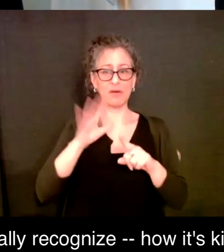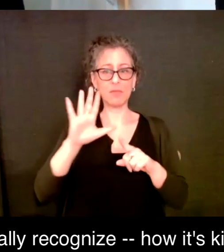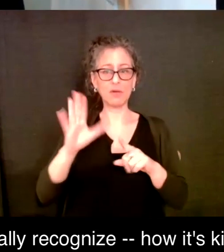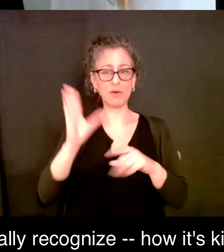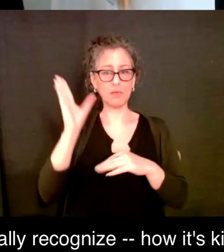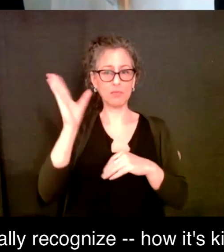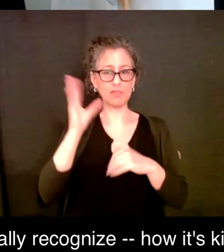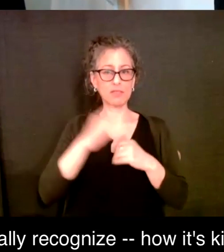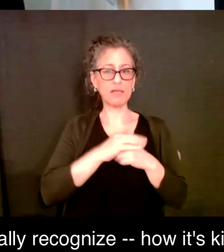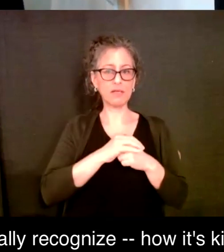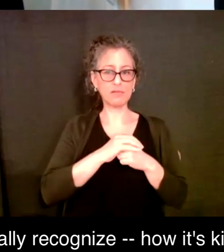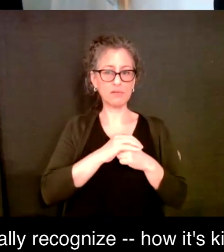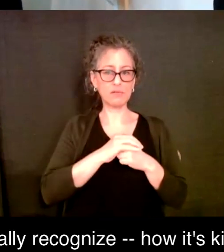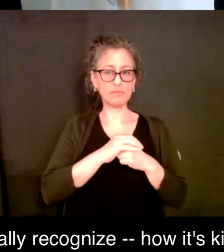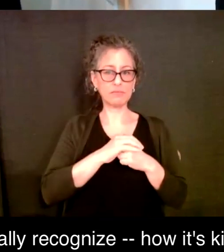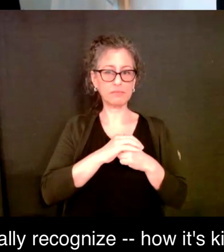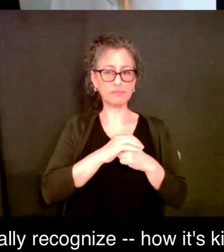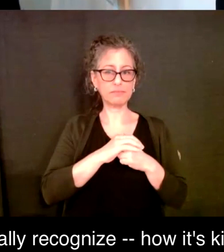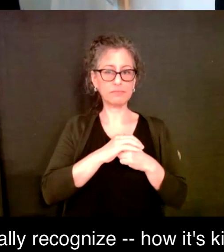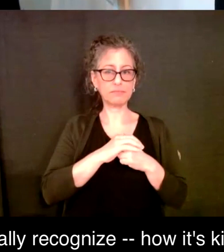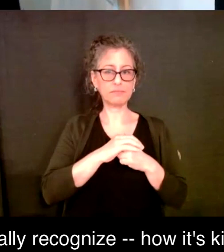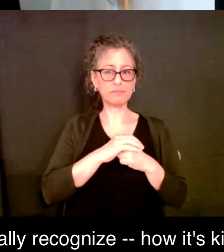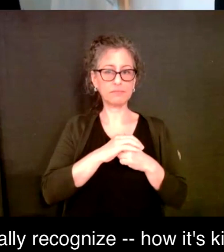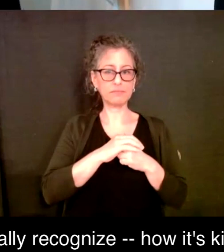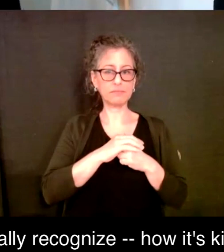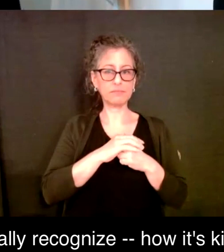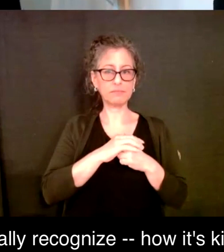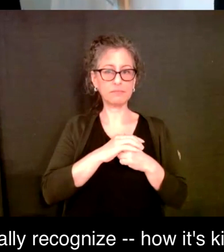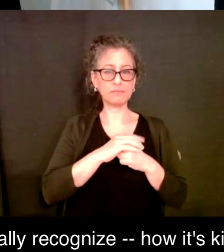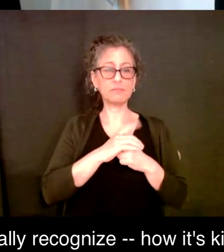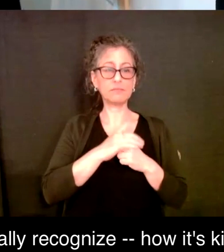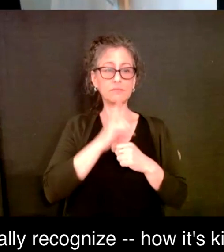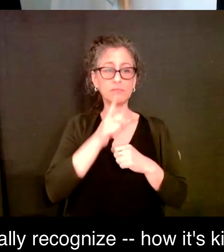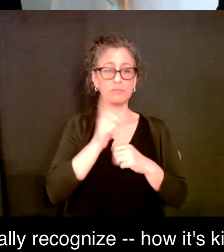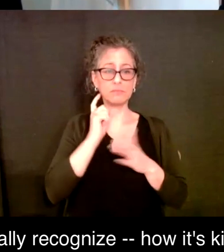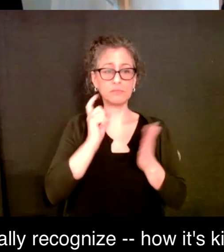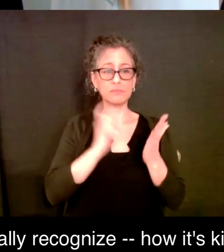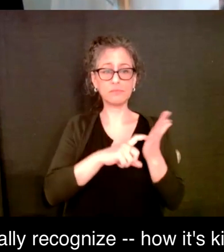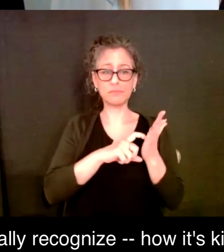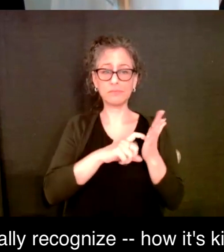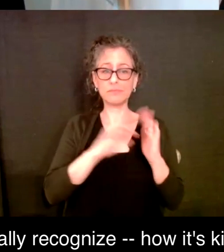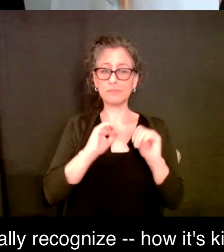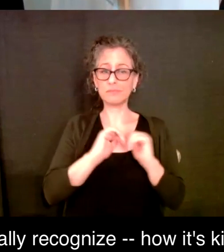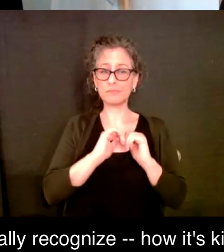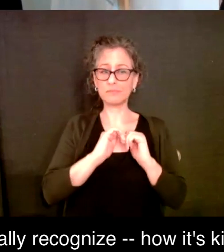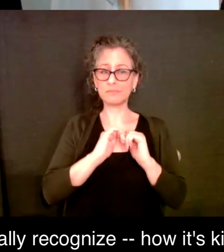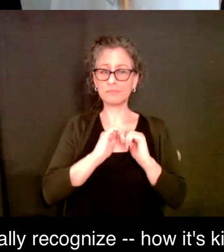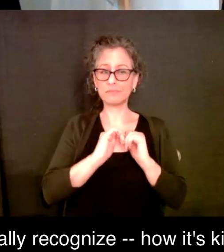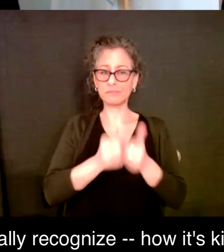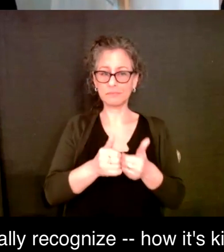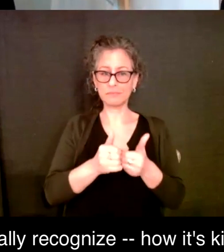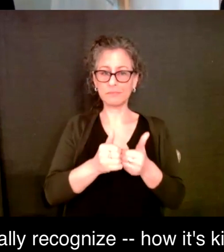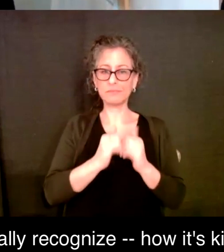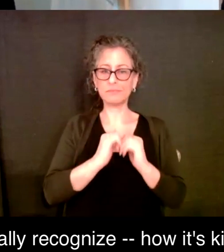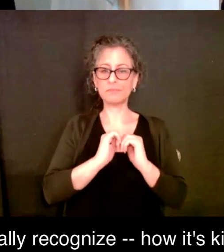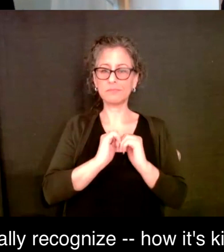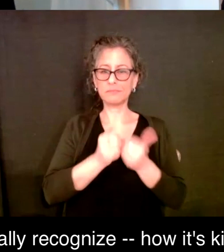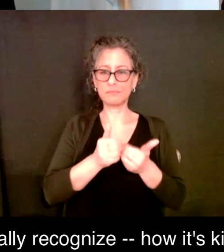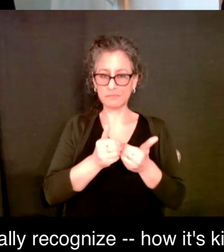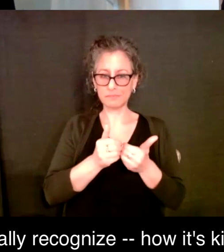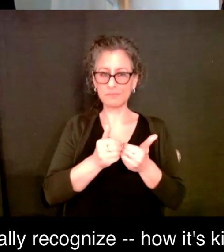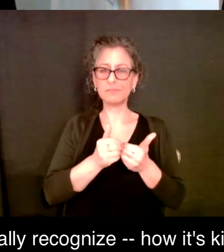presentation, and really recognize how it's kind of